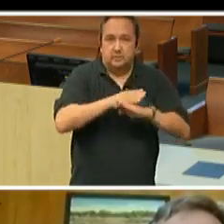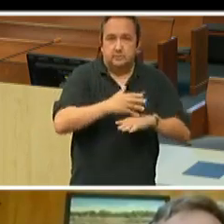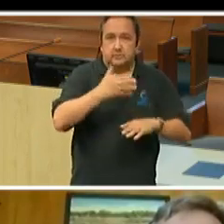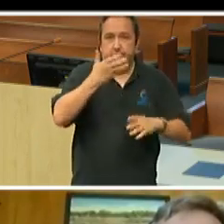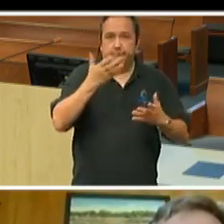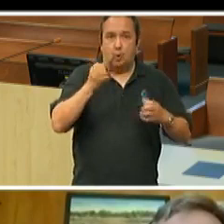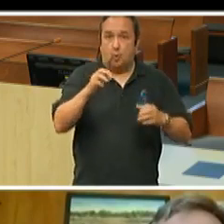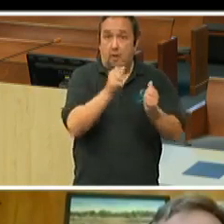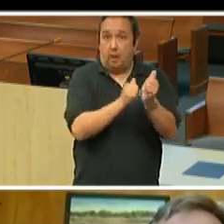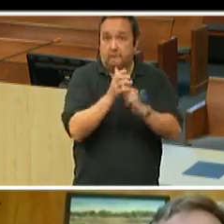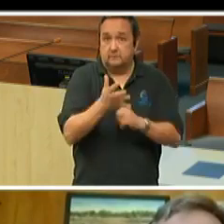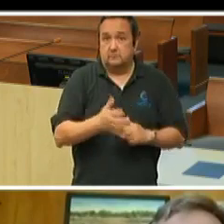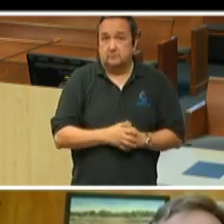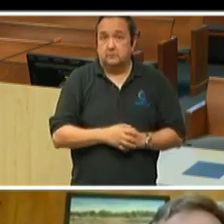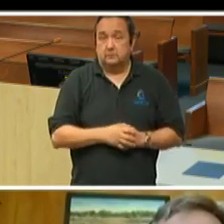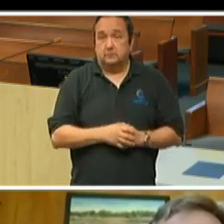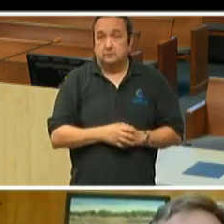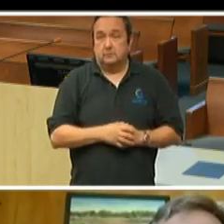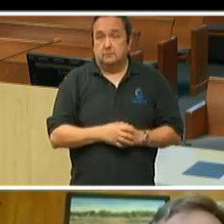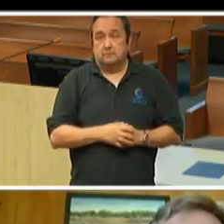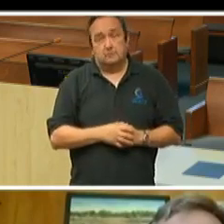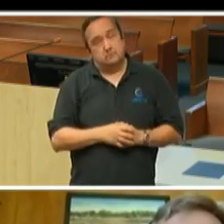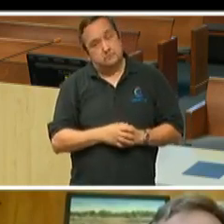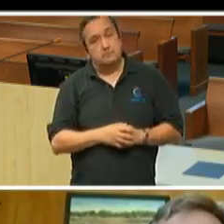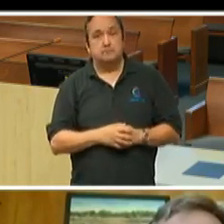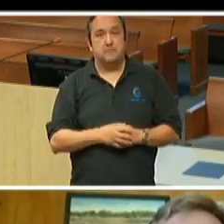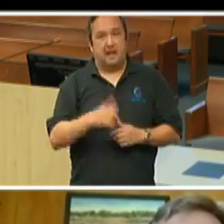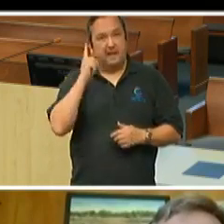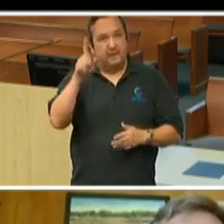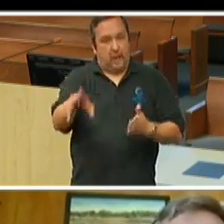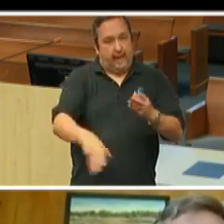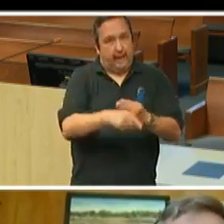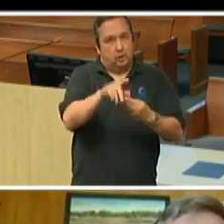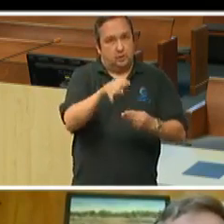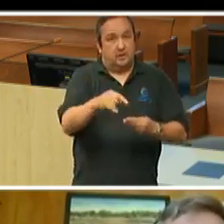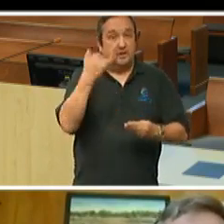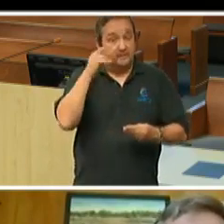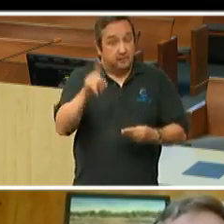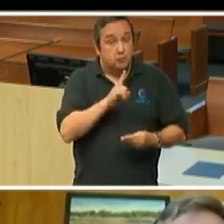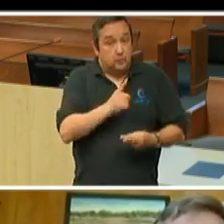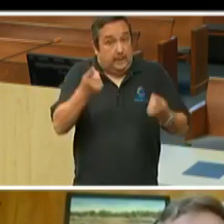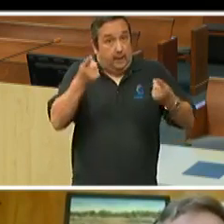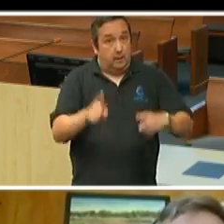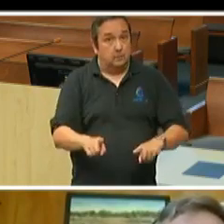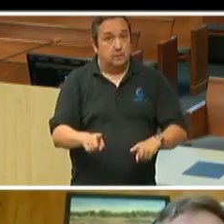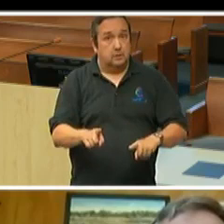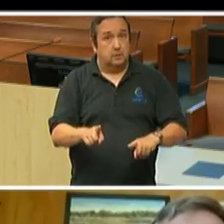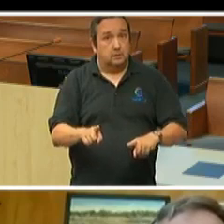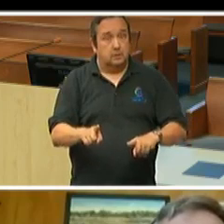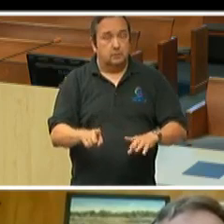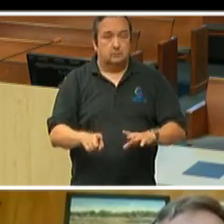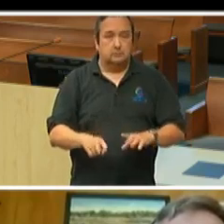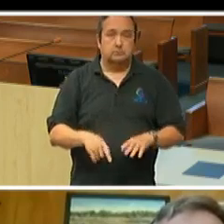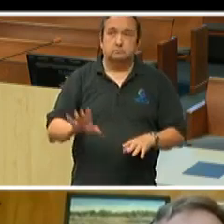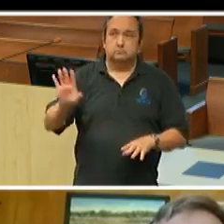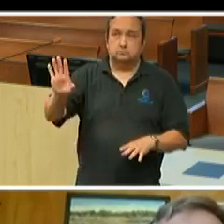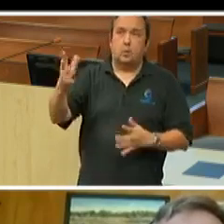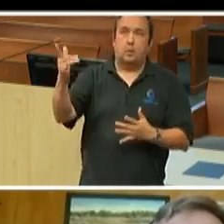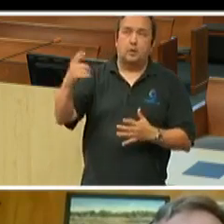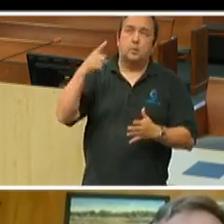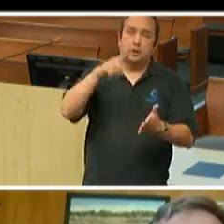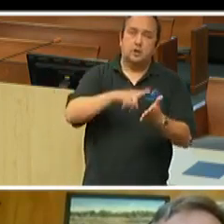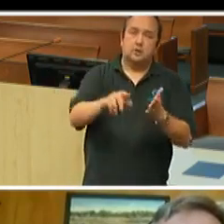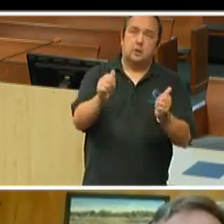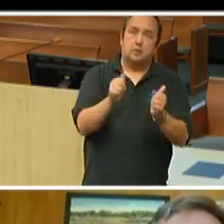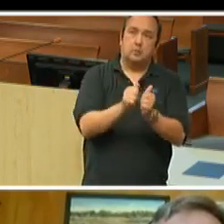shields, or gloves. I mean, I think we need to write it in there, because if that's really going on. Well, and we can certainly check